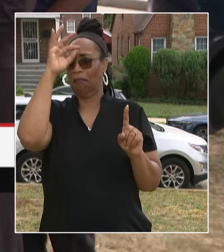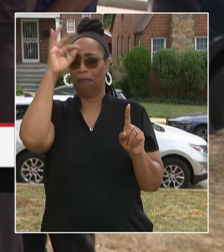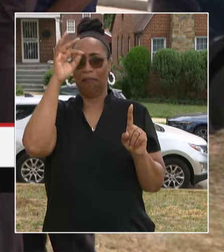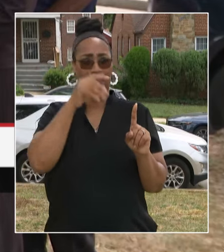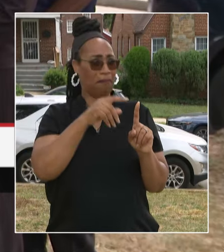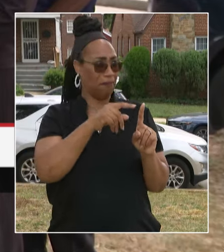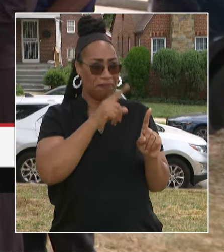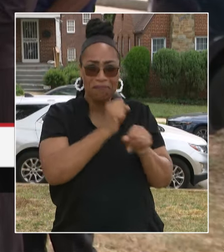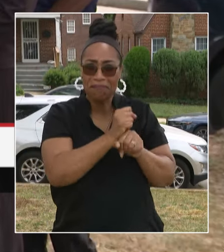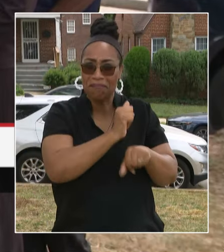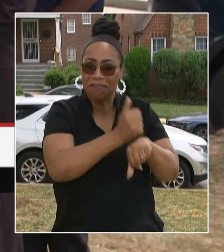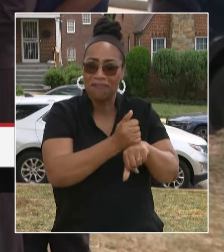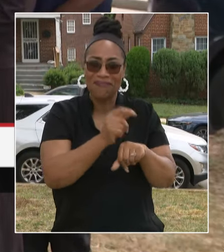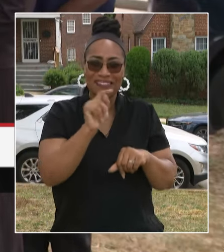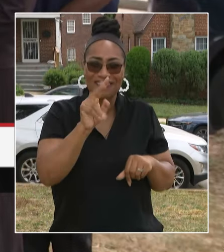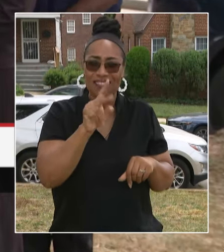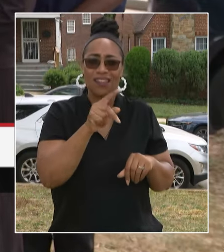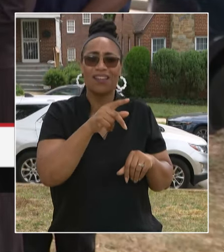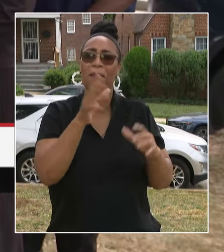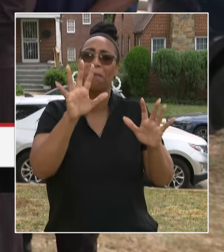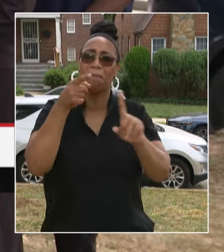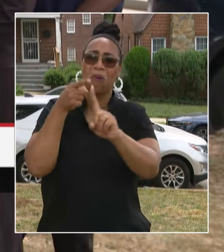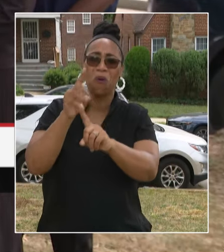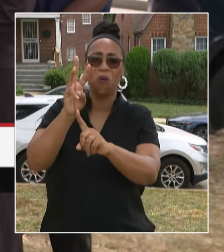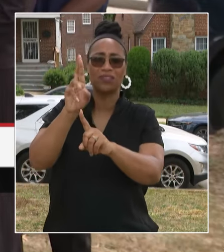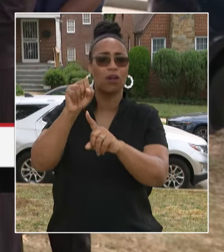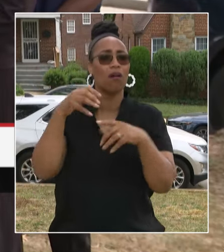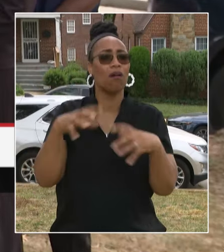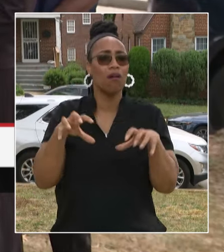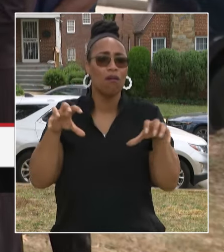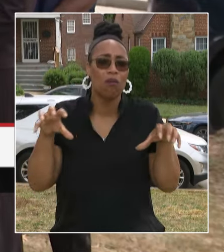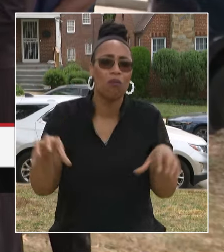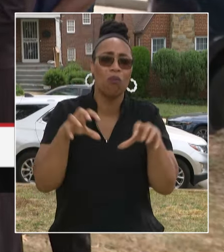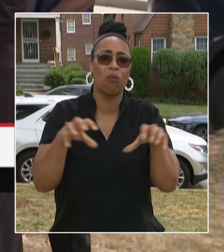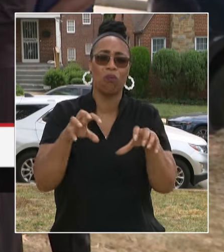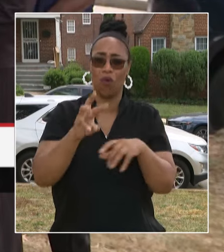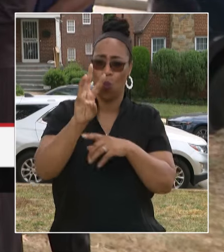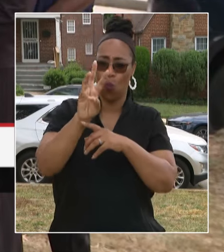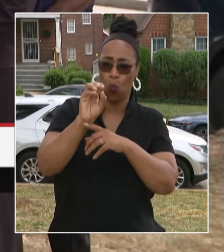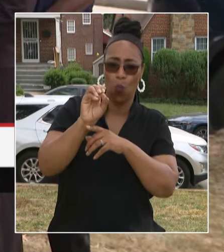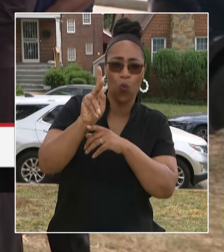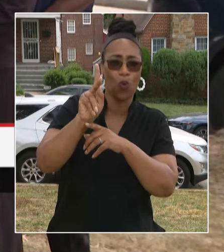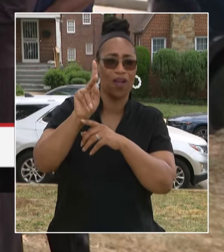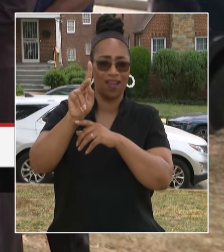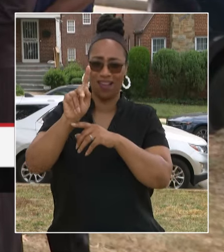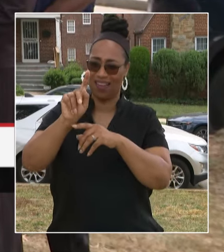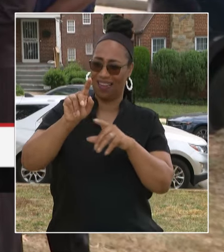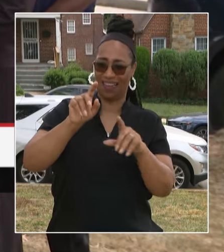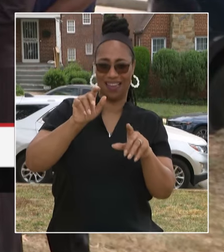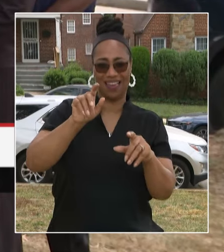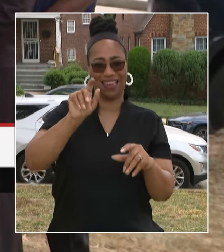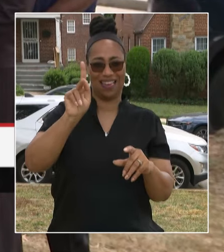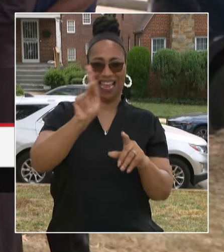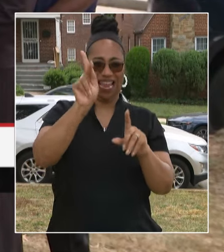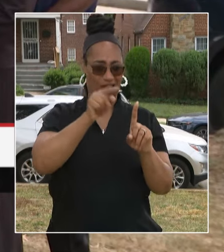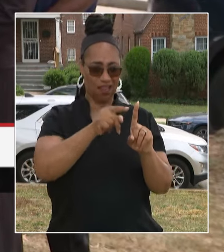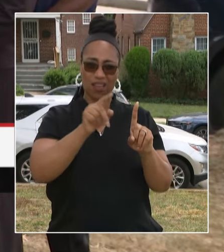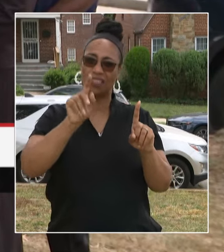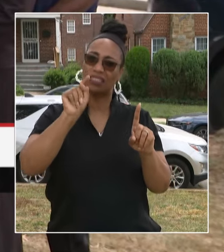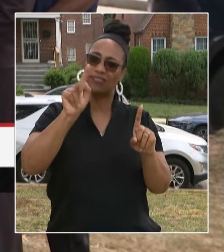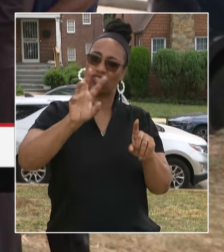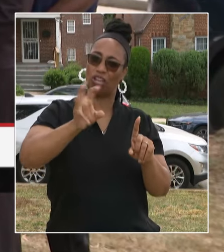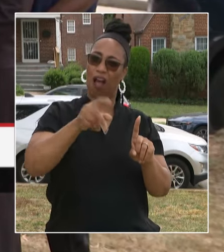together the WOK, the Mahalia Jackson Sings, I'm the one that he came and got and said, you can do it. I want you to be